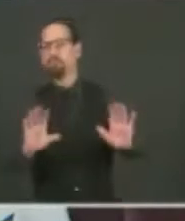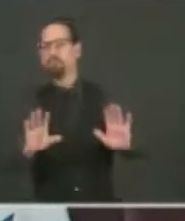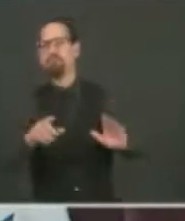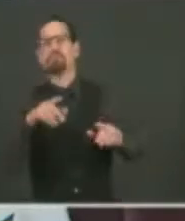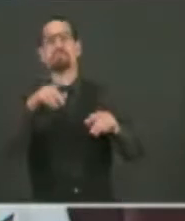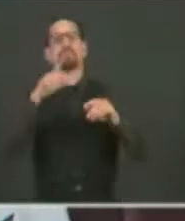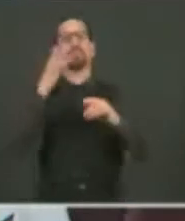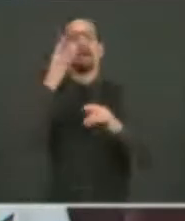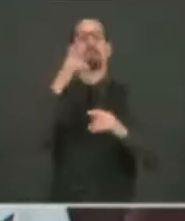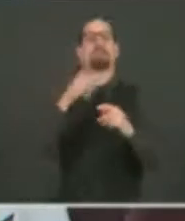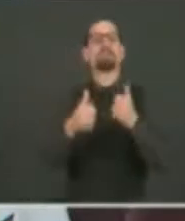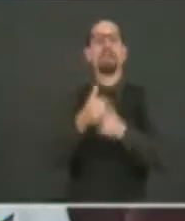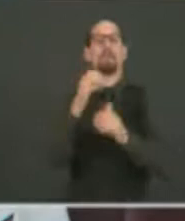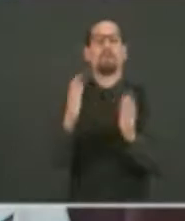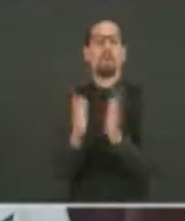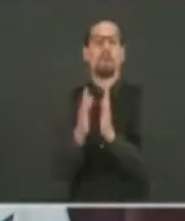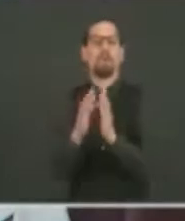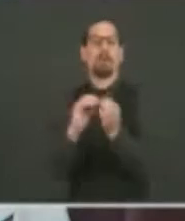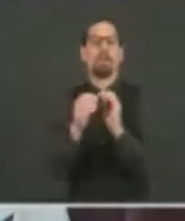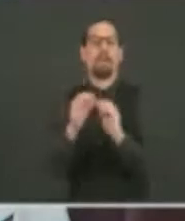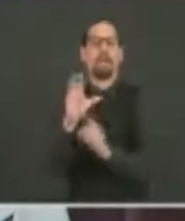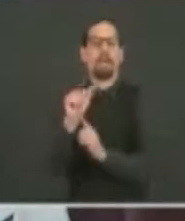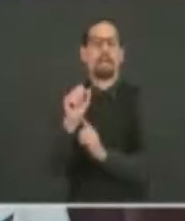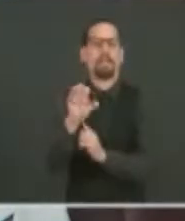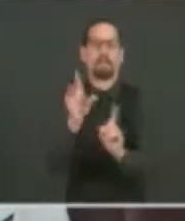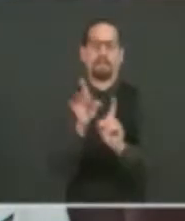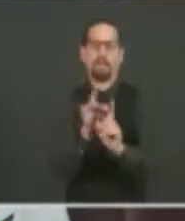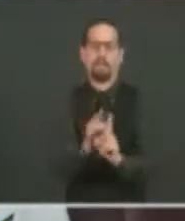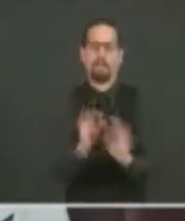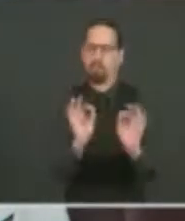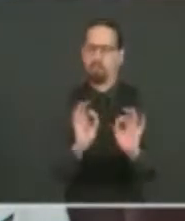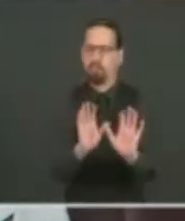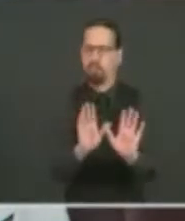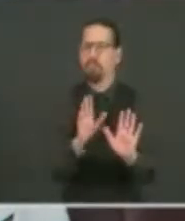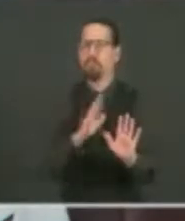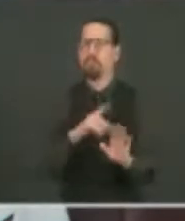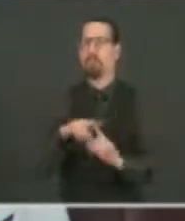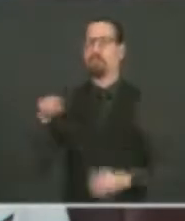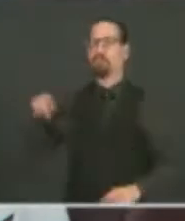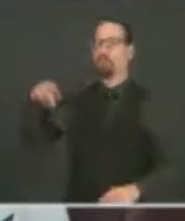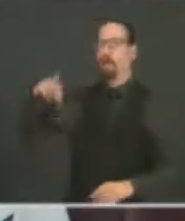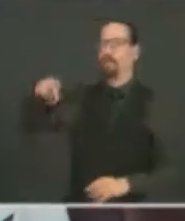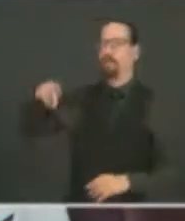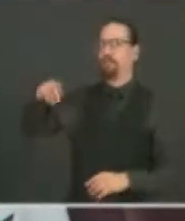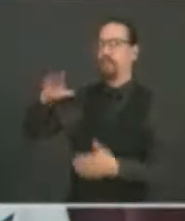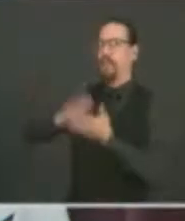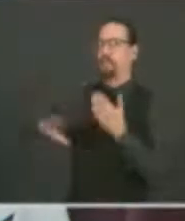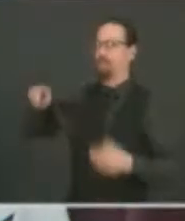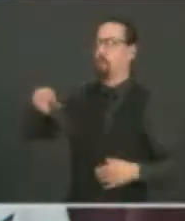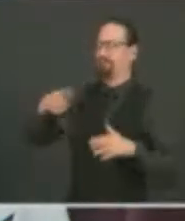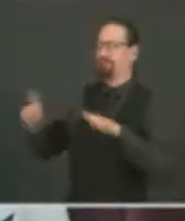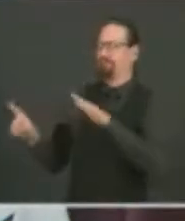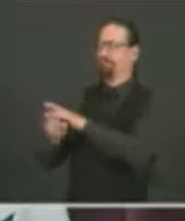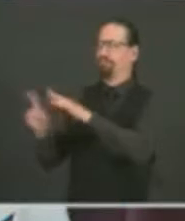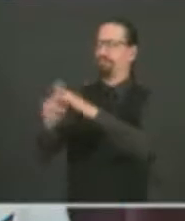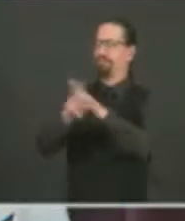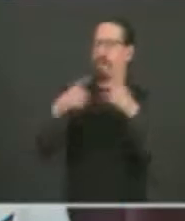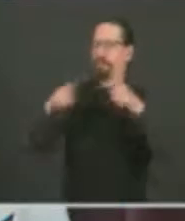the seriousness and aggressiveness with which they have reacted to this, and I want to thank URI for